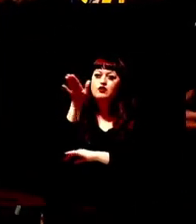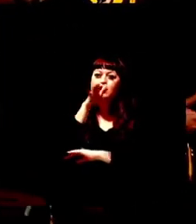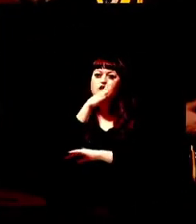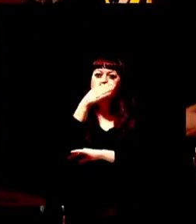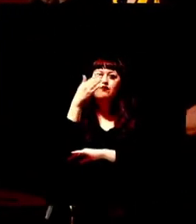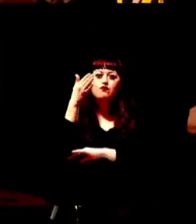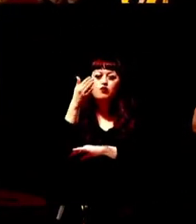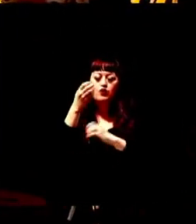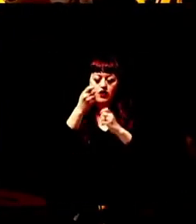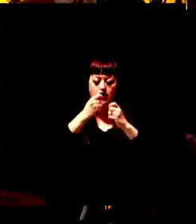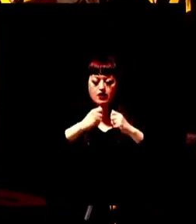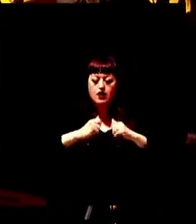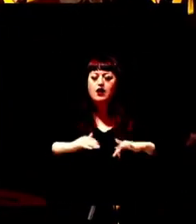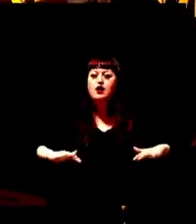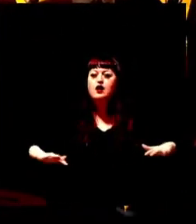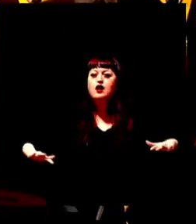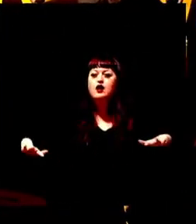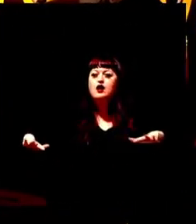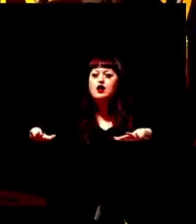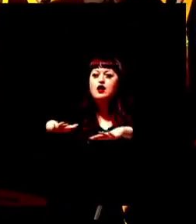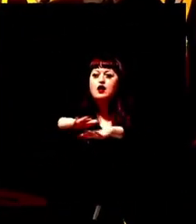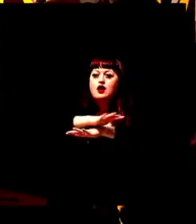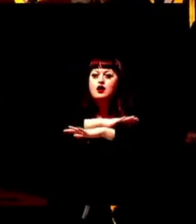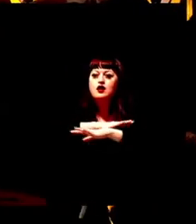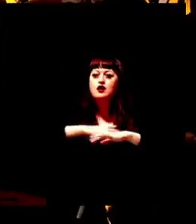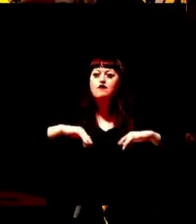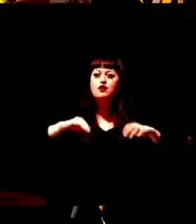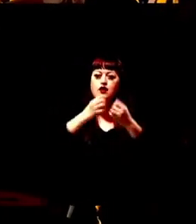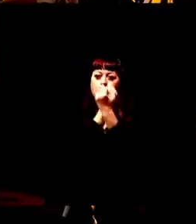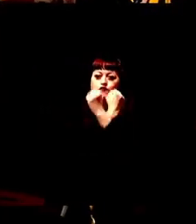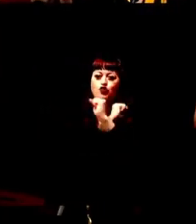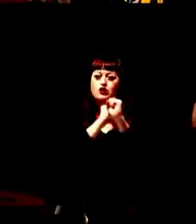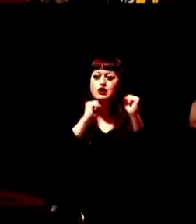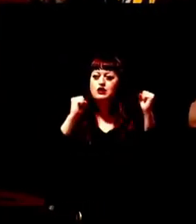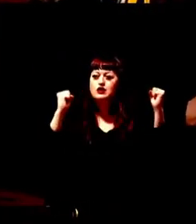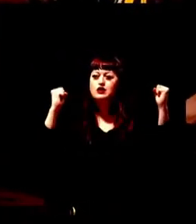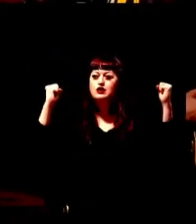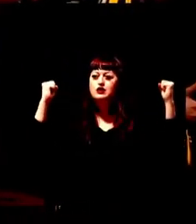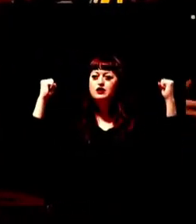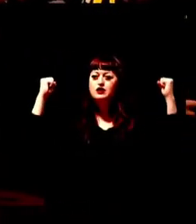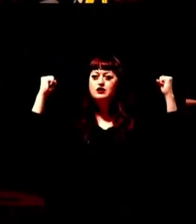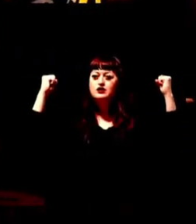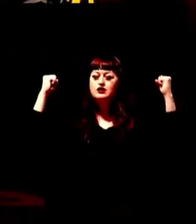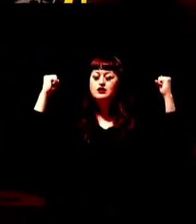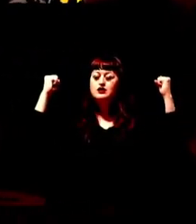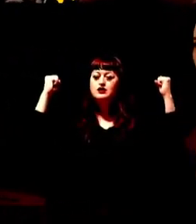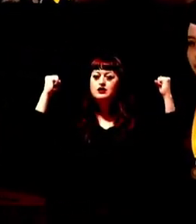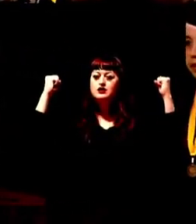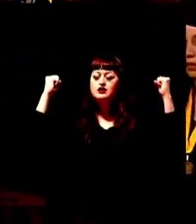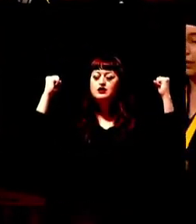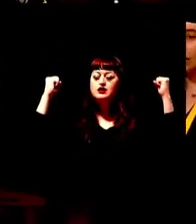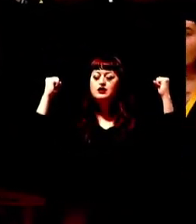wave o'er the land of the free